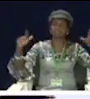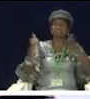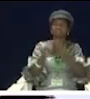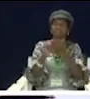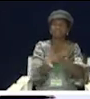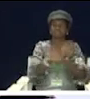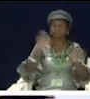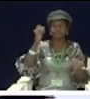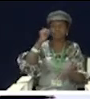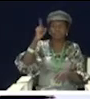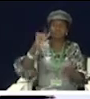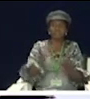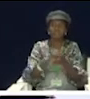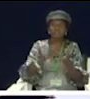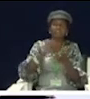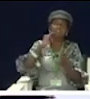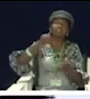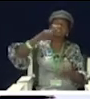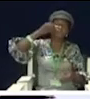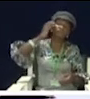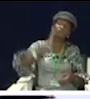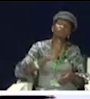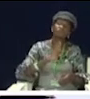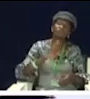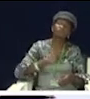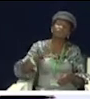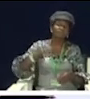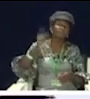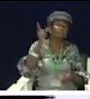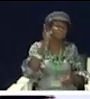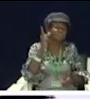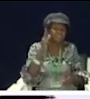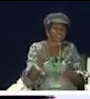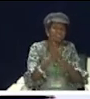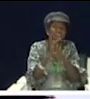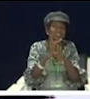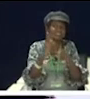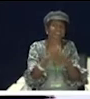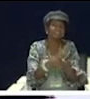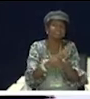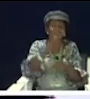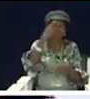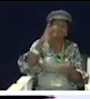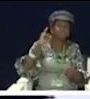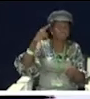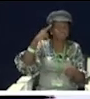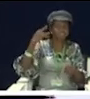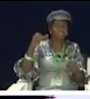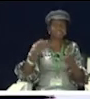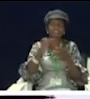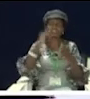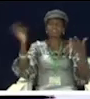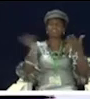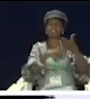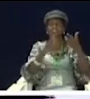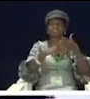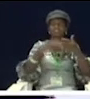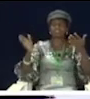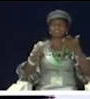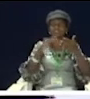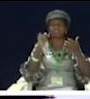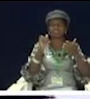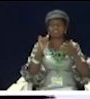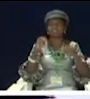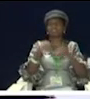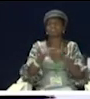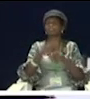it was Yoruba. I had to listen very carefully because I thought they were singing in